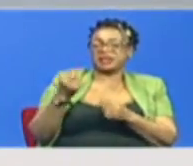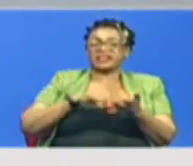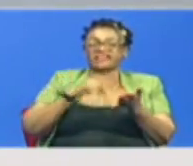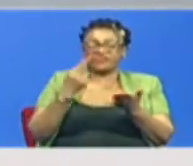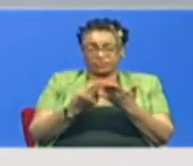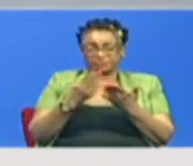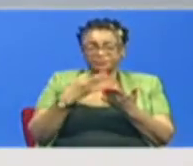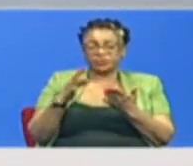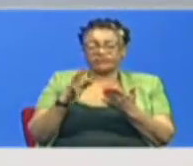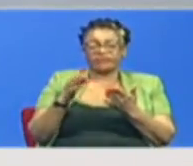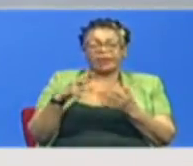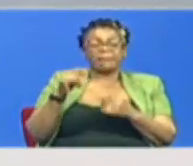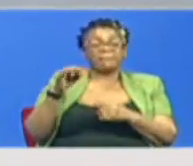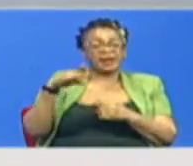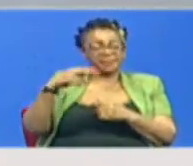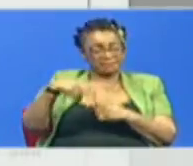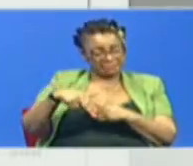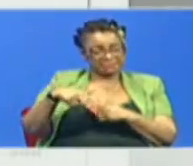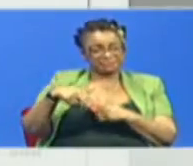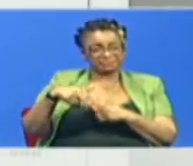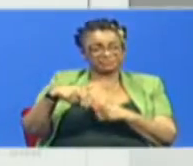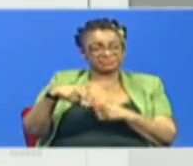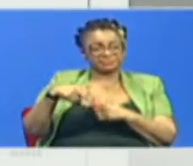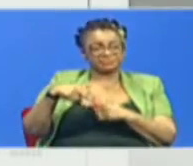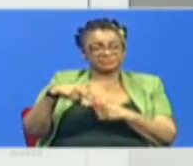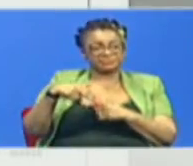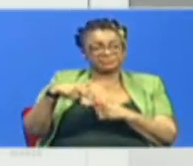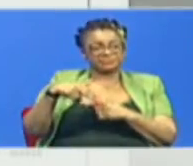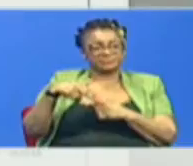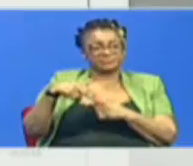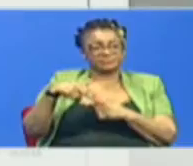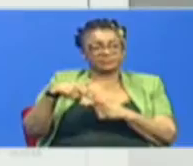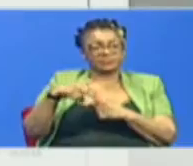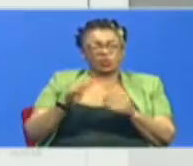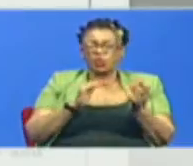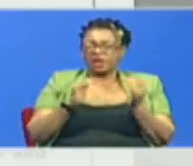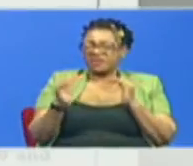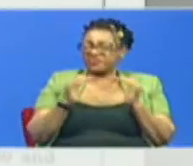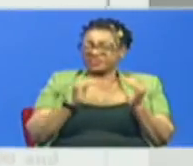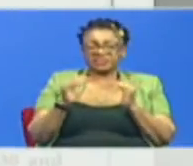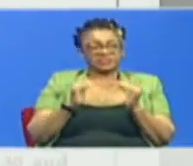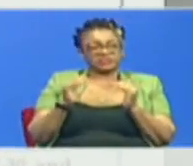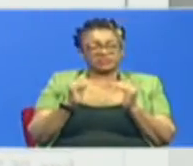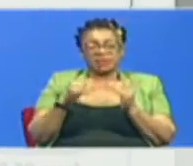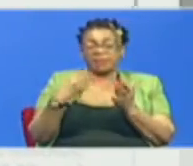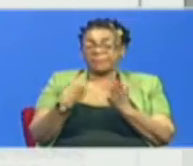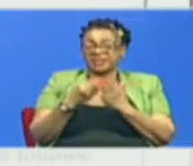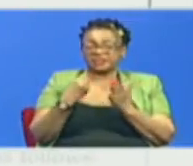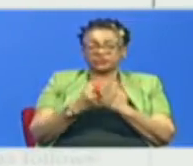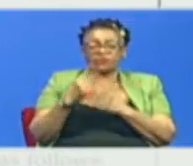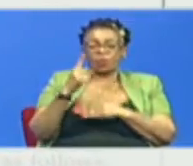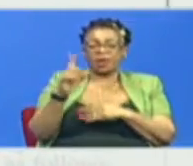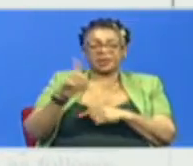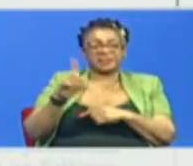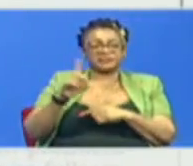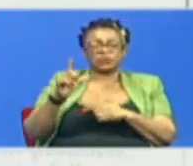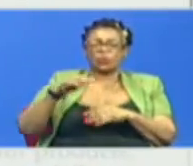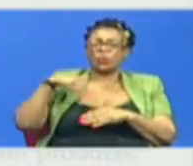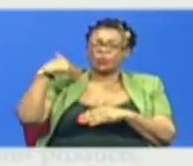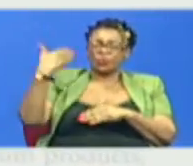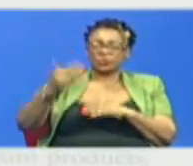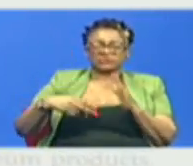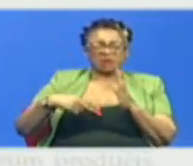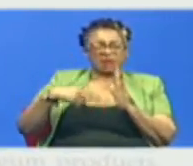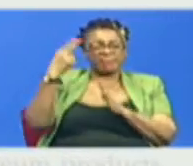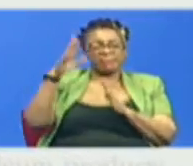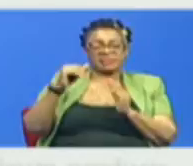the Energy Regulatory and Petroleum Authority. On average, the maximum price of a litre of diesel will go up by 17